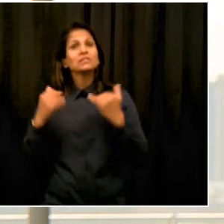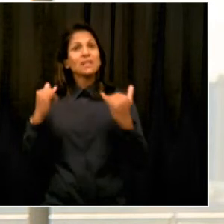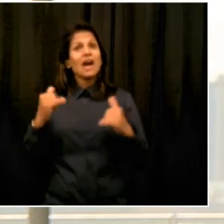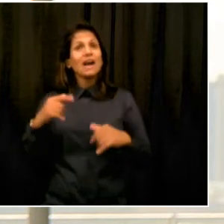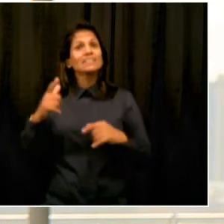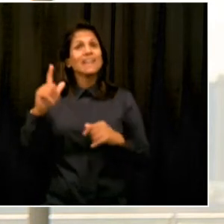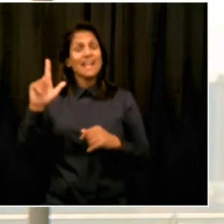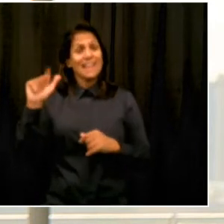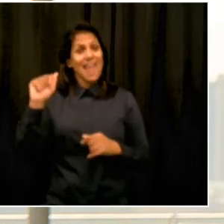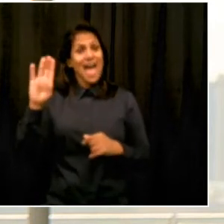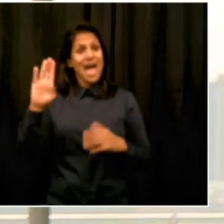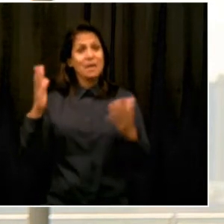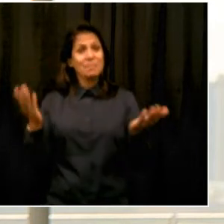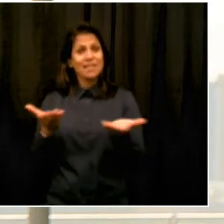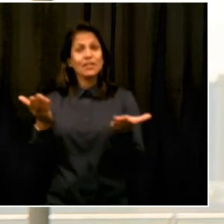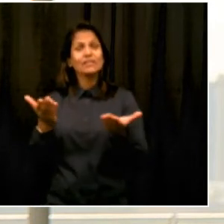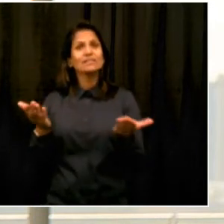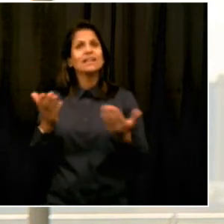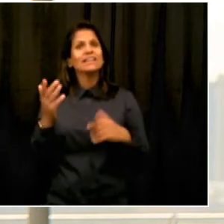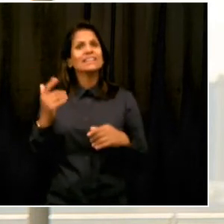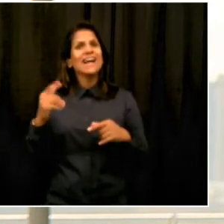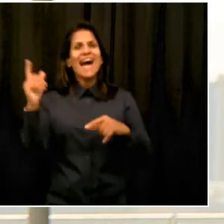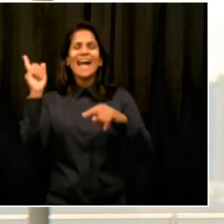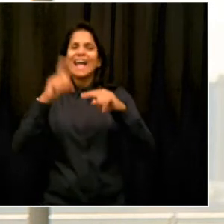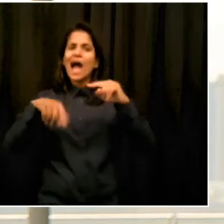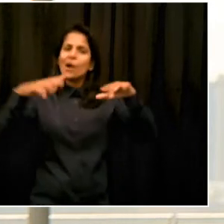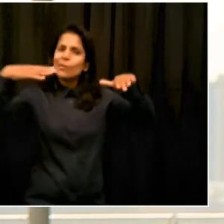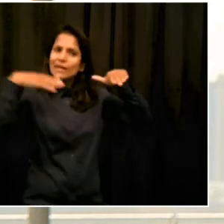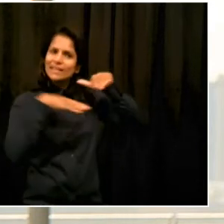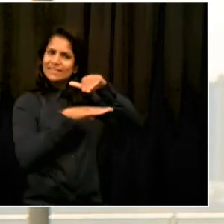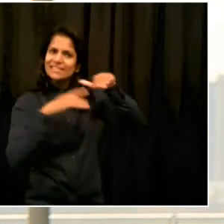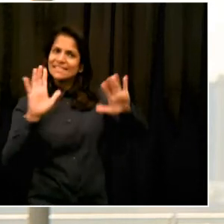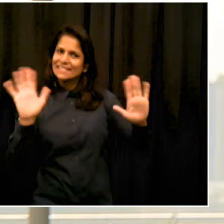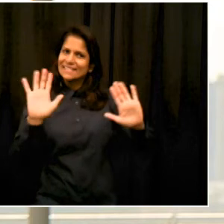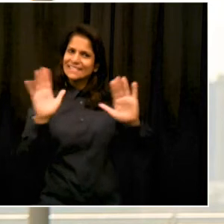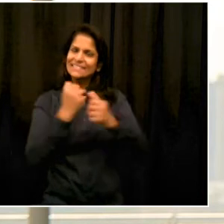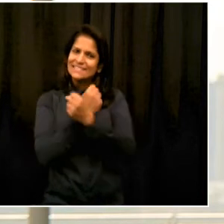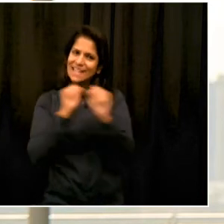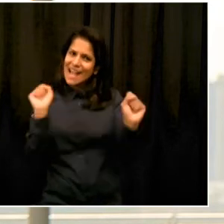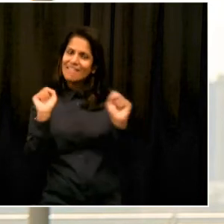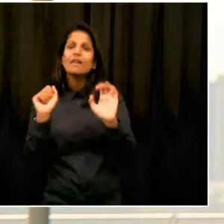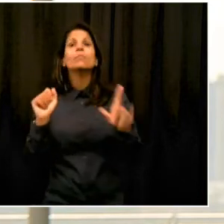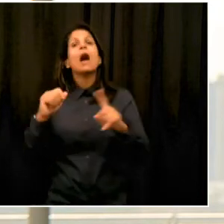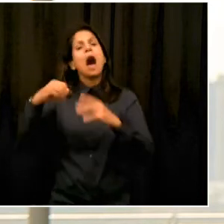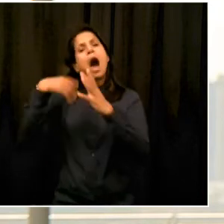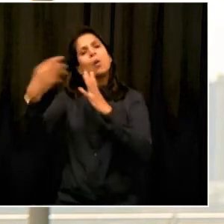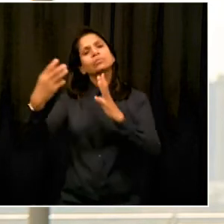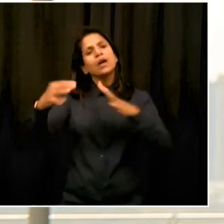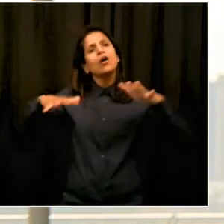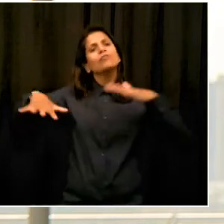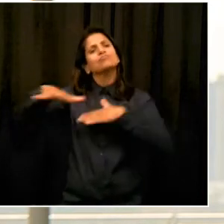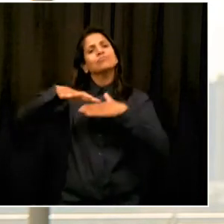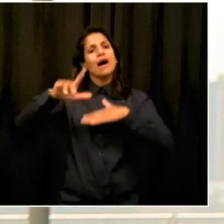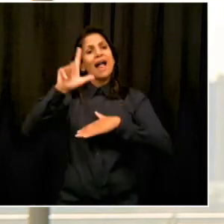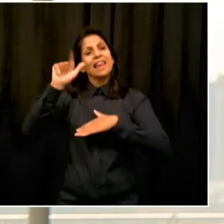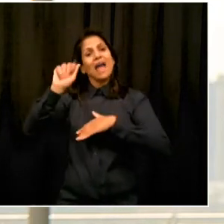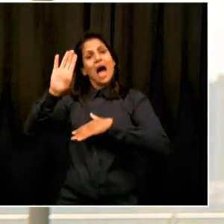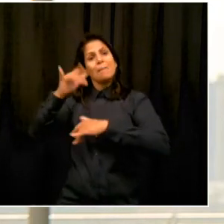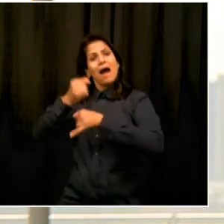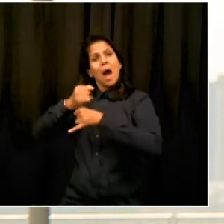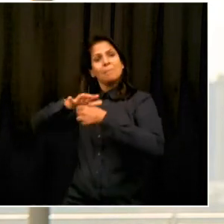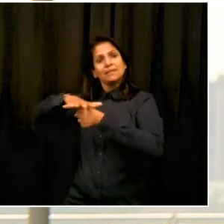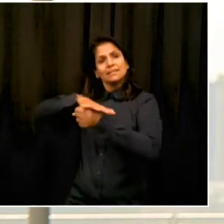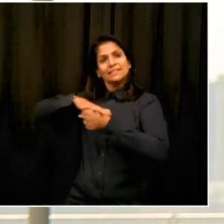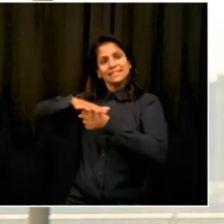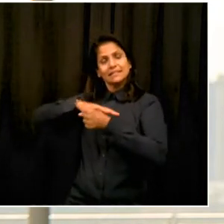outside. From the very beginning of this, it's been clear that we cannot rely on the federal government or global supply